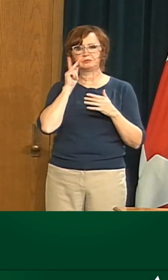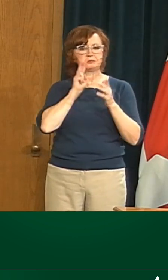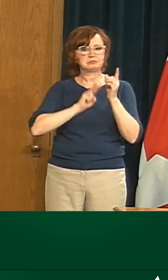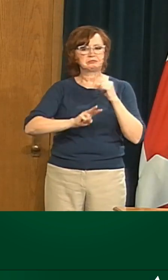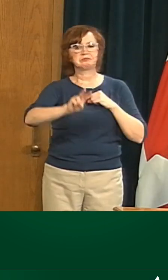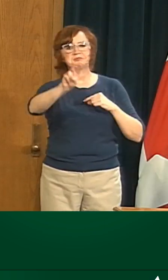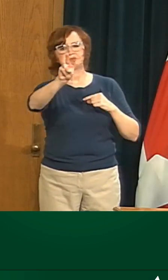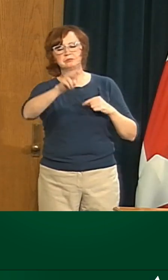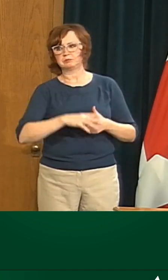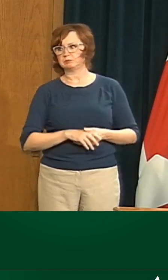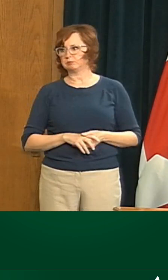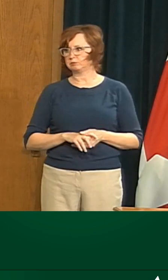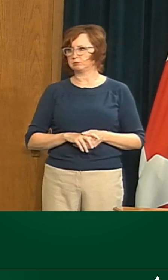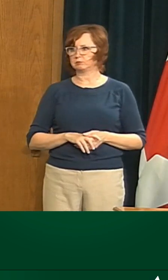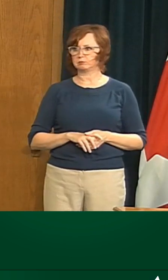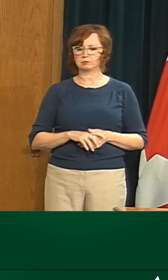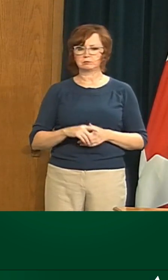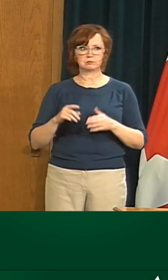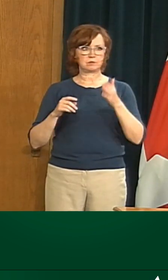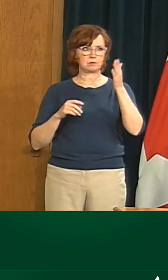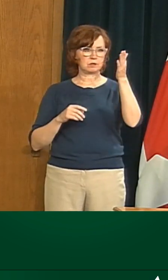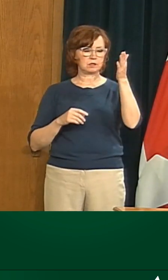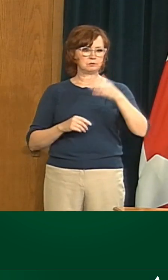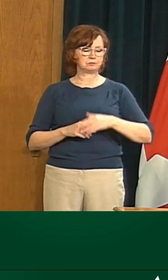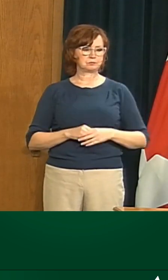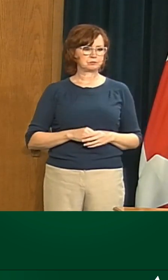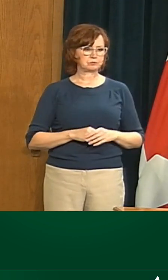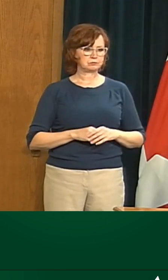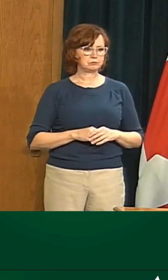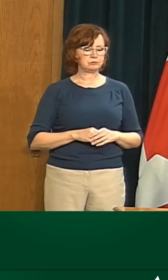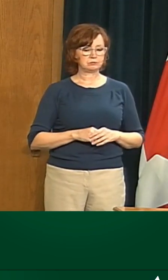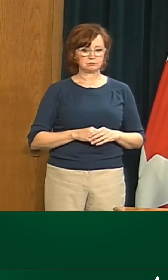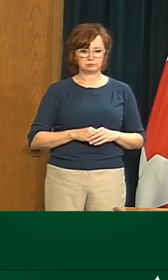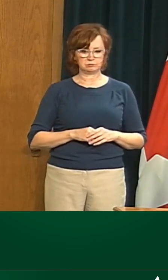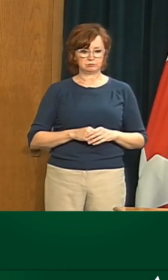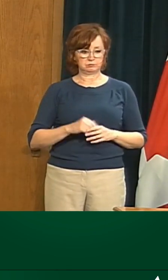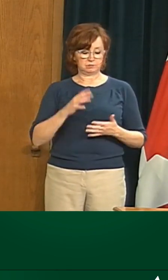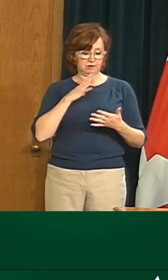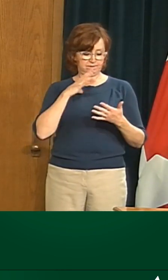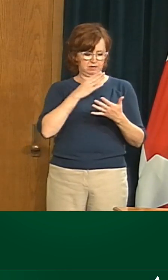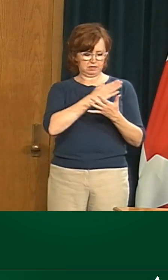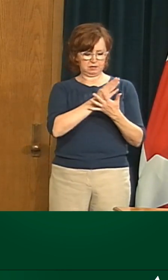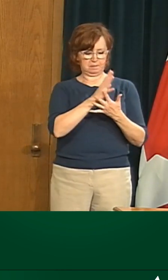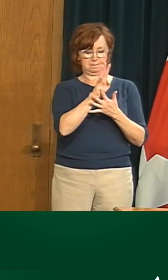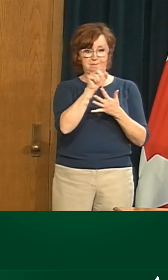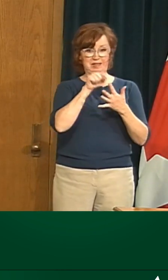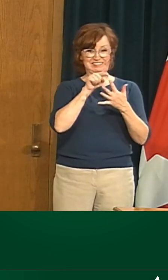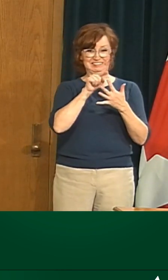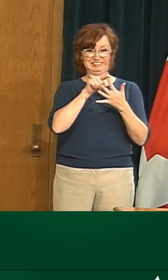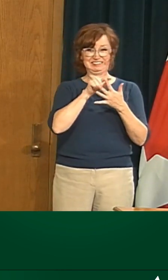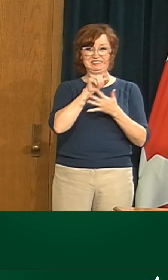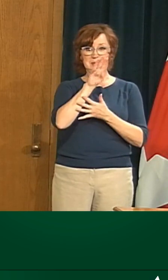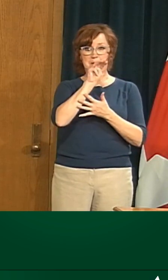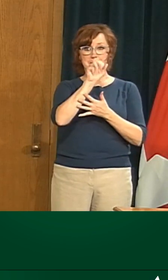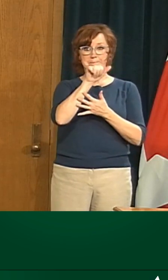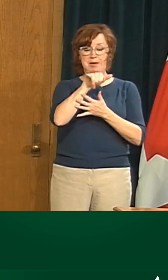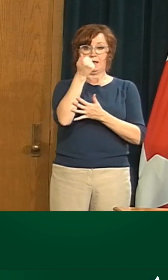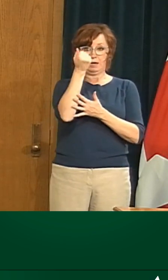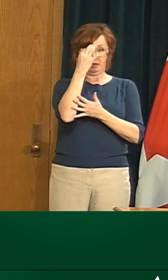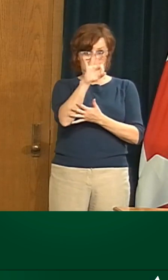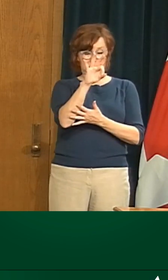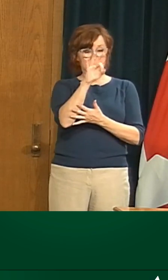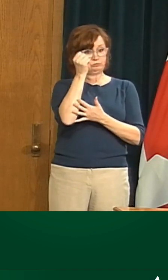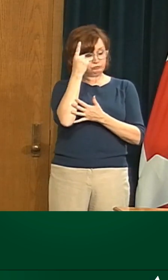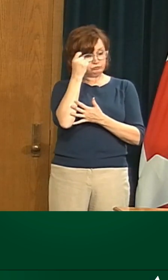point. You have a follow-up, Murray? Yeah, but given that phase 2 starts on May 19th, and given that you'll need